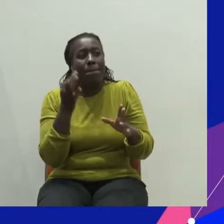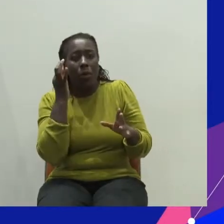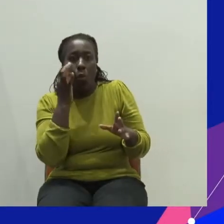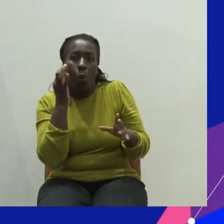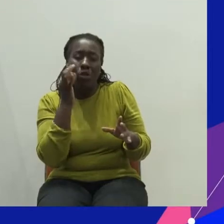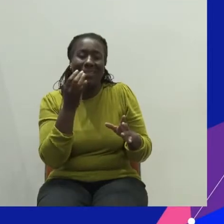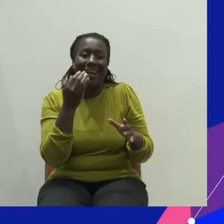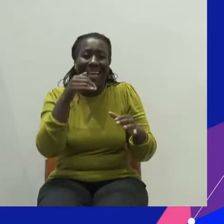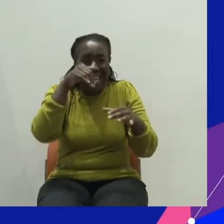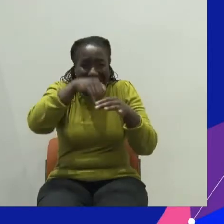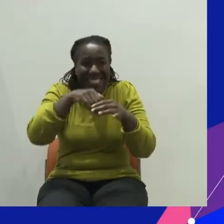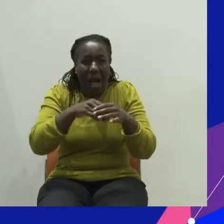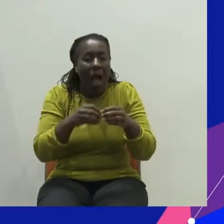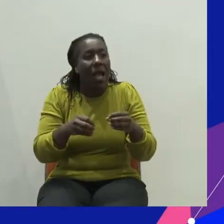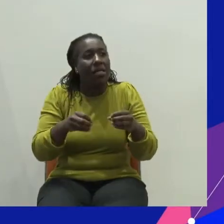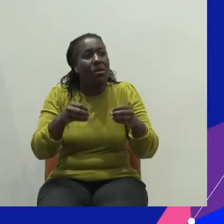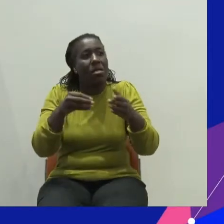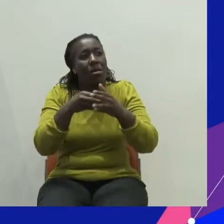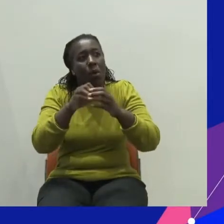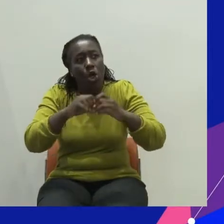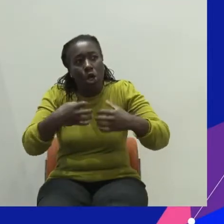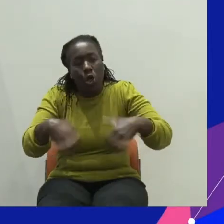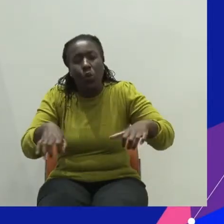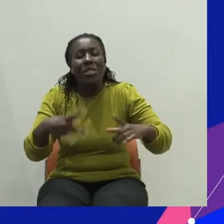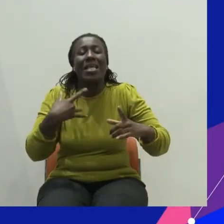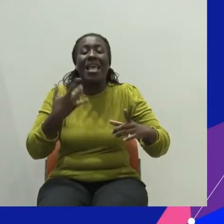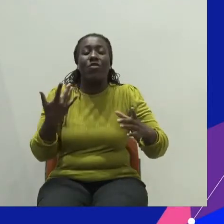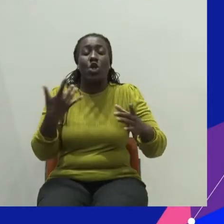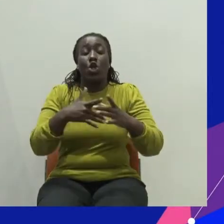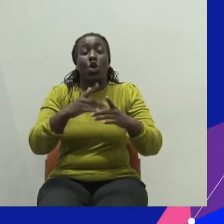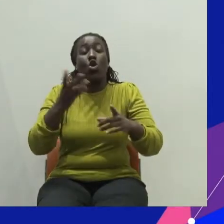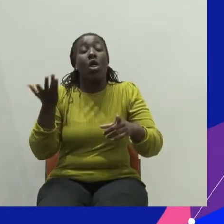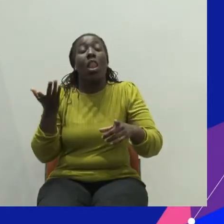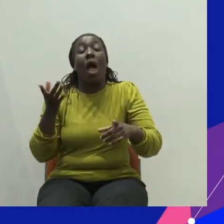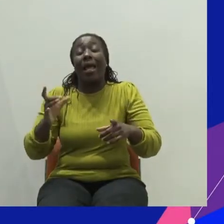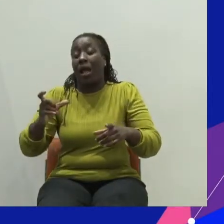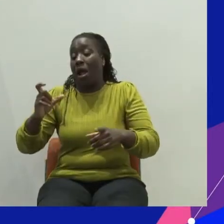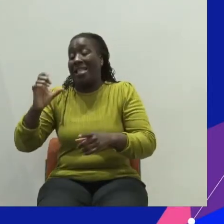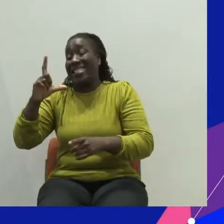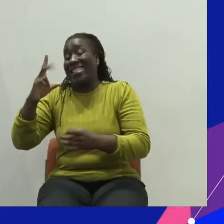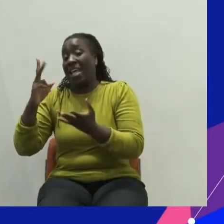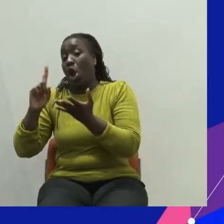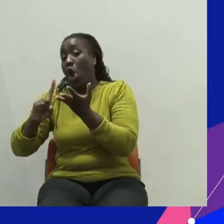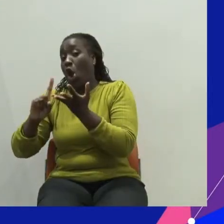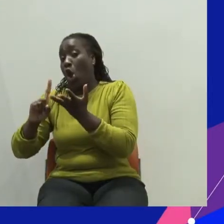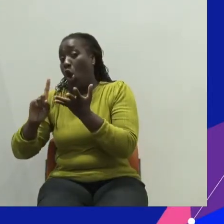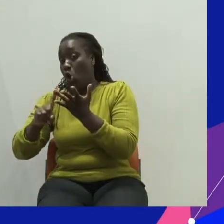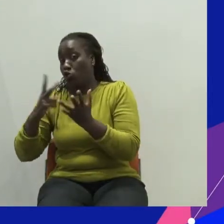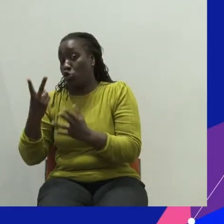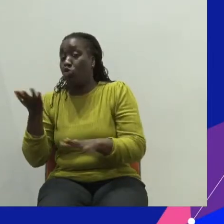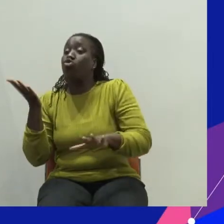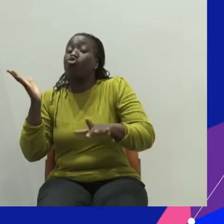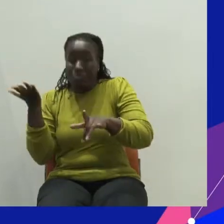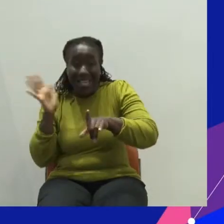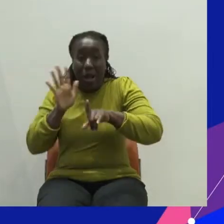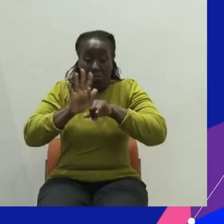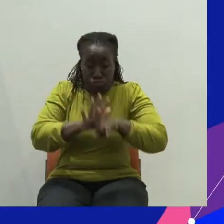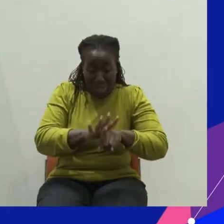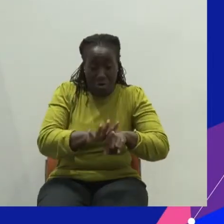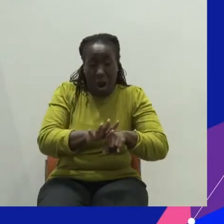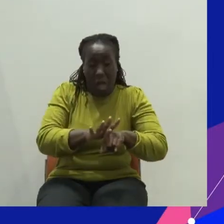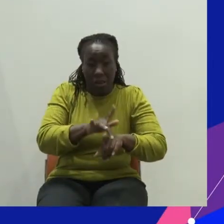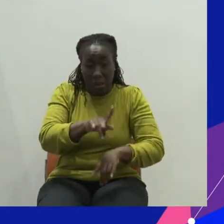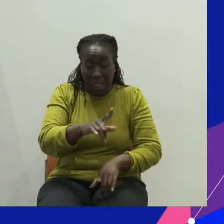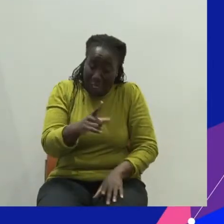molecules, those crash out of solution. You repressurize the CO2 and recycle it. And we did modeling there to show that you